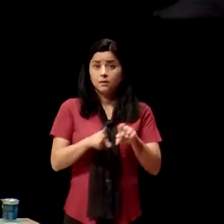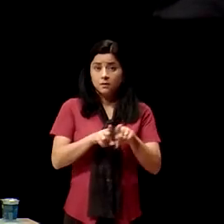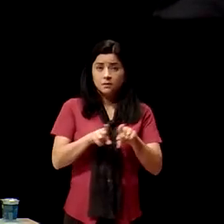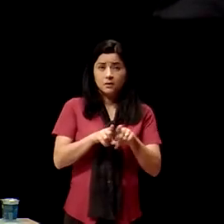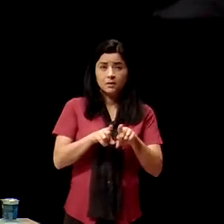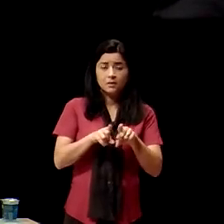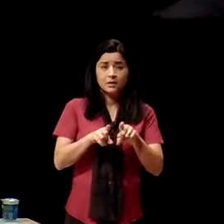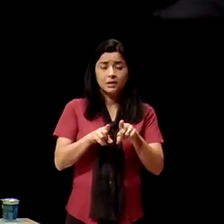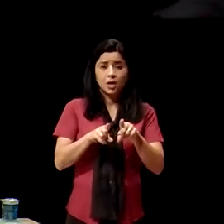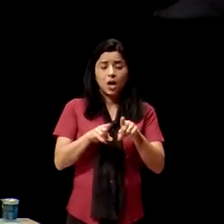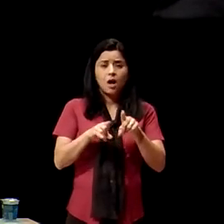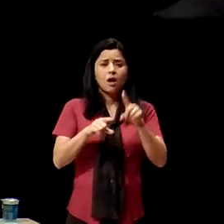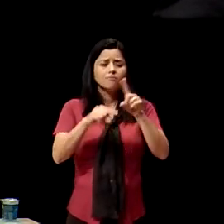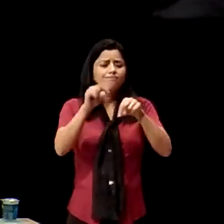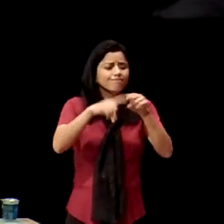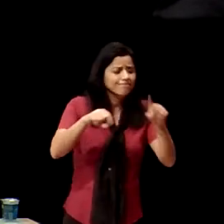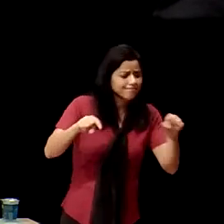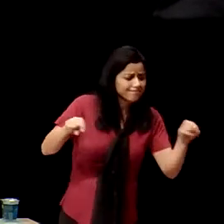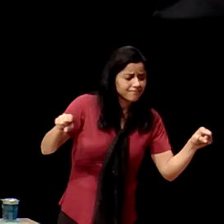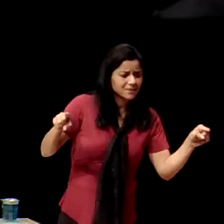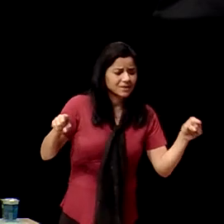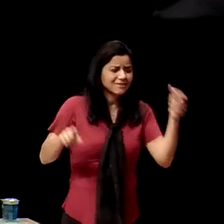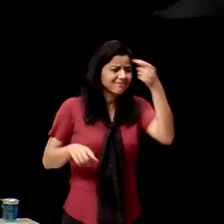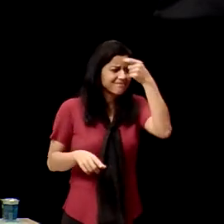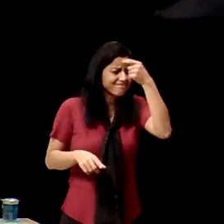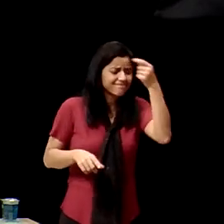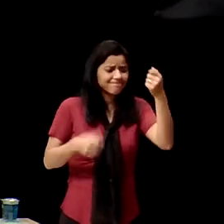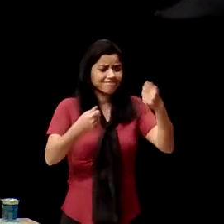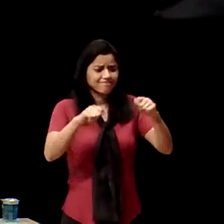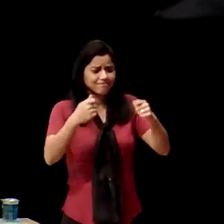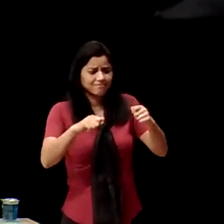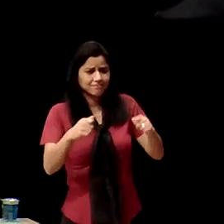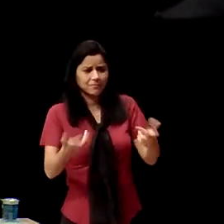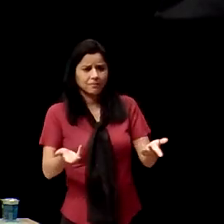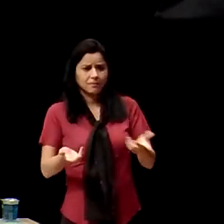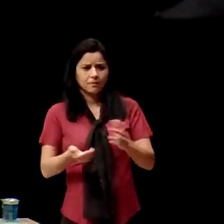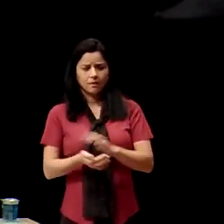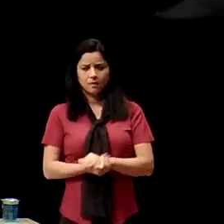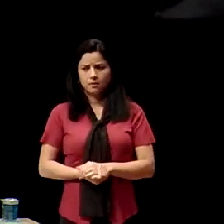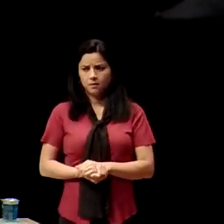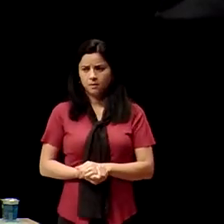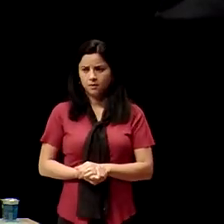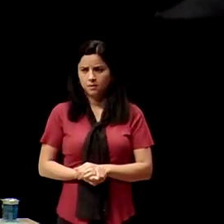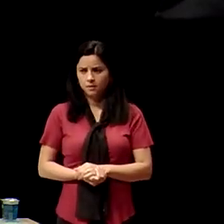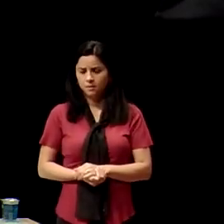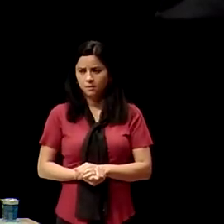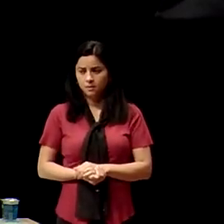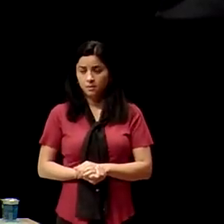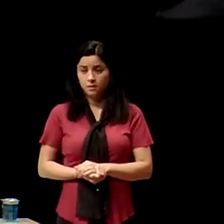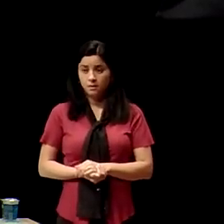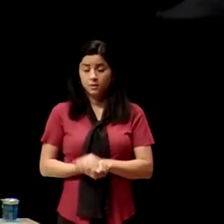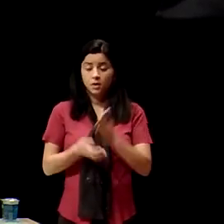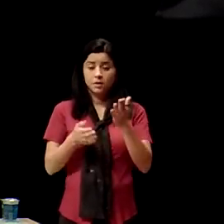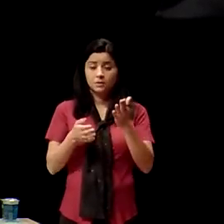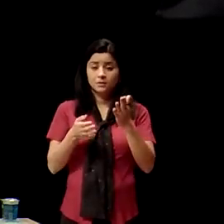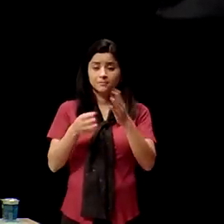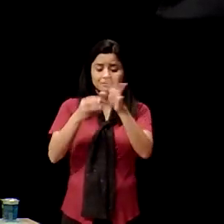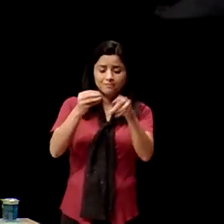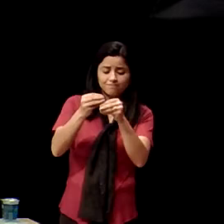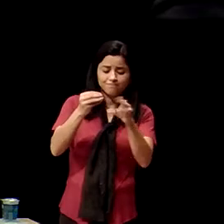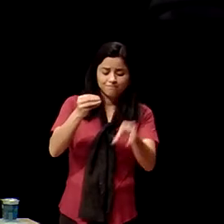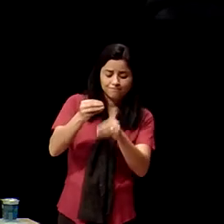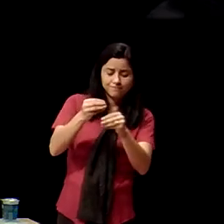os instrumentos intelectuais necessários. To fulfill this mission. Para preencher esta